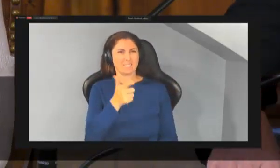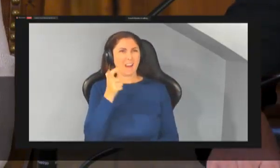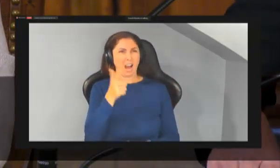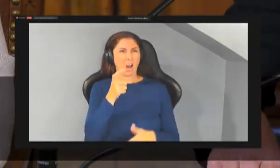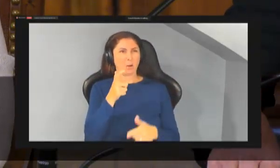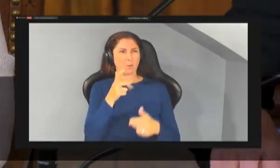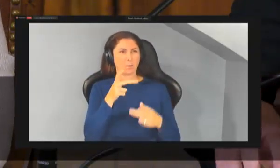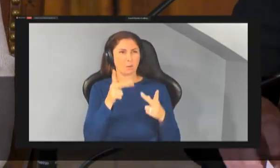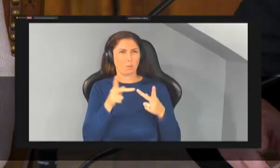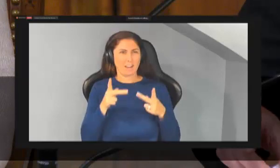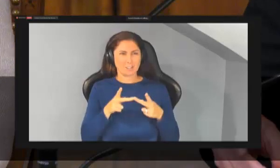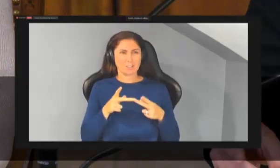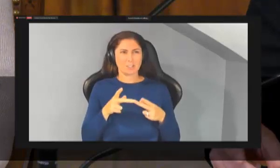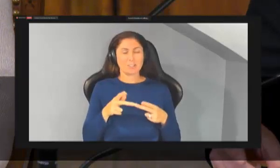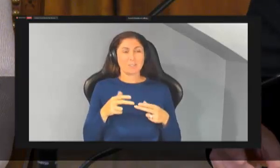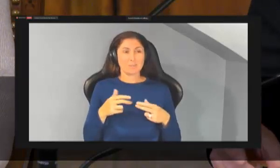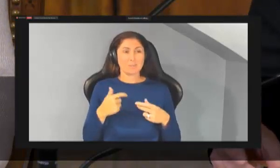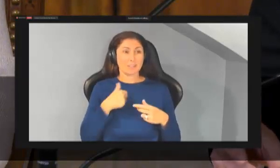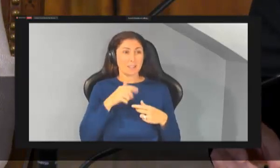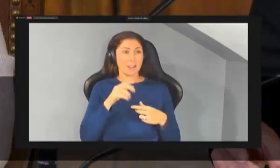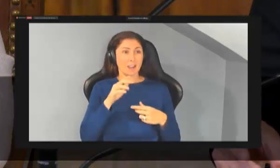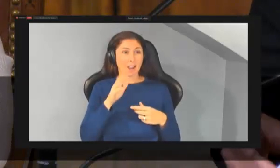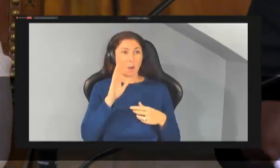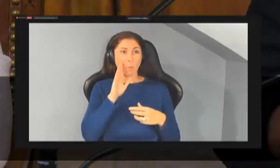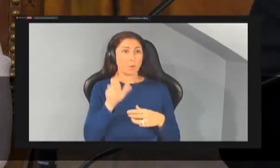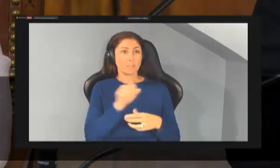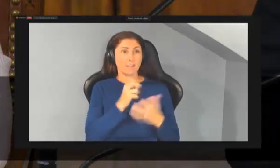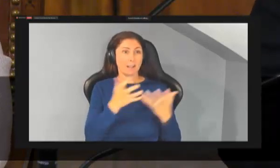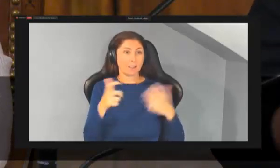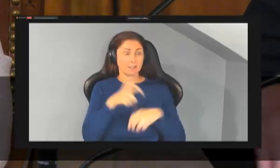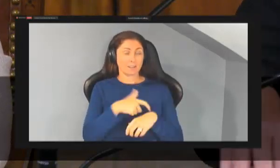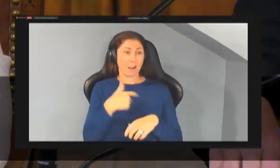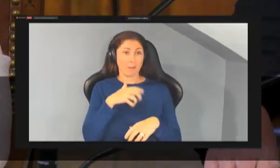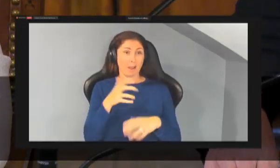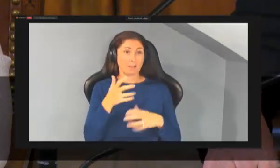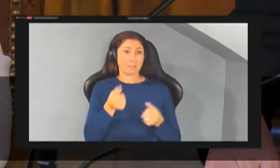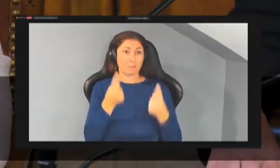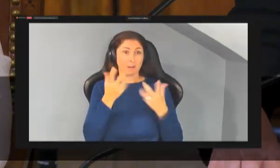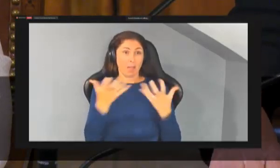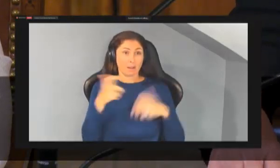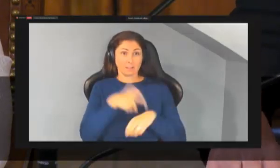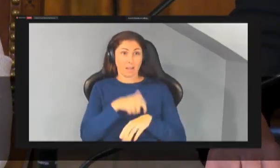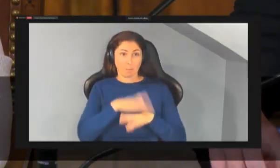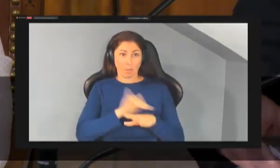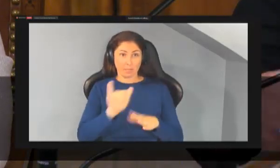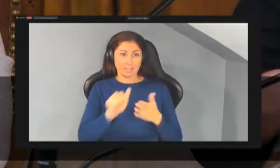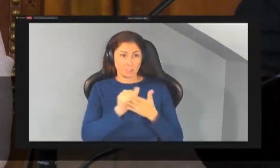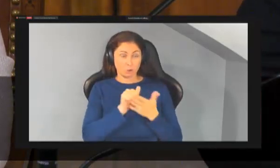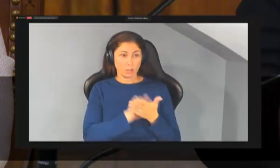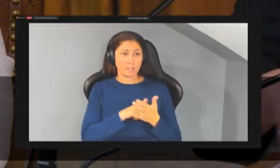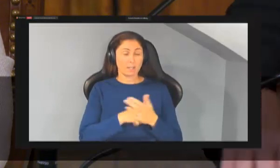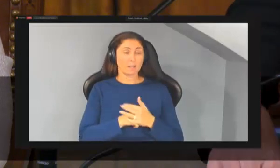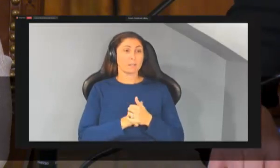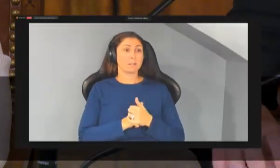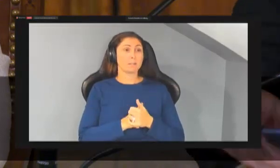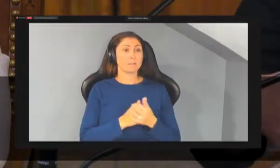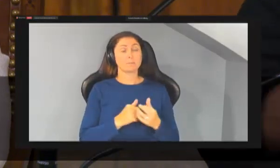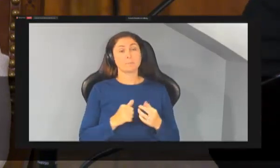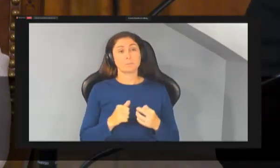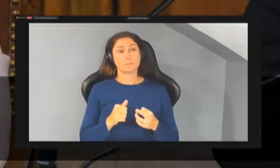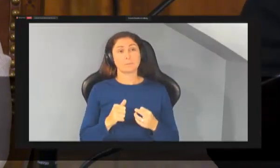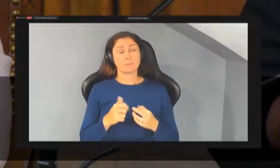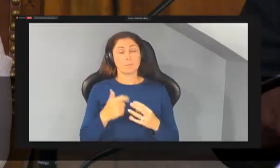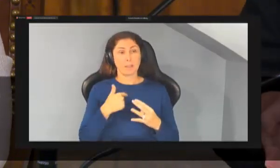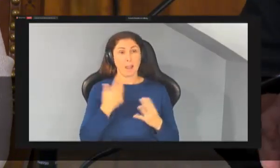I knew the opportunity. And it won't take too much time. We have spent a lot of time on this agenda, but I have noted